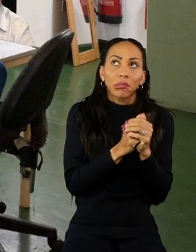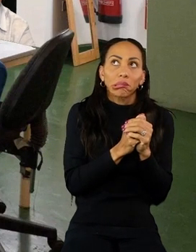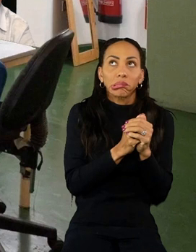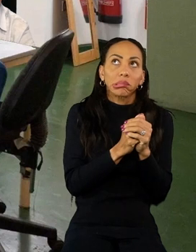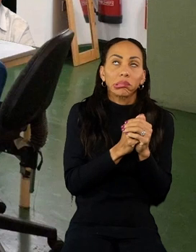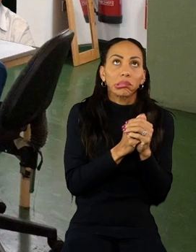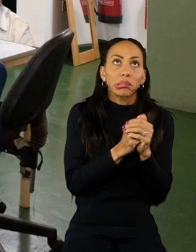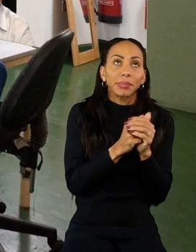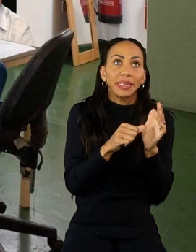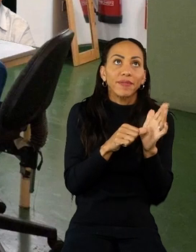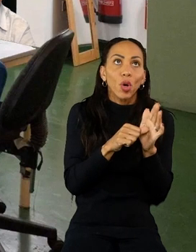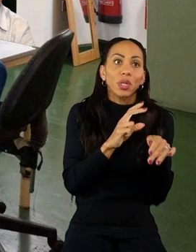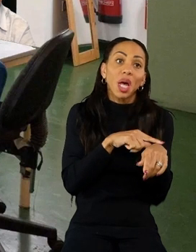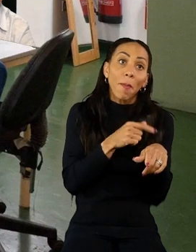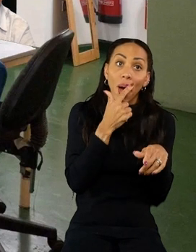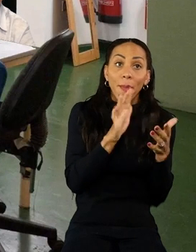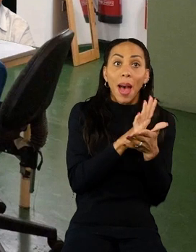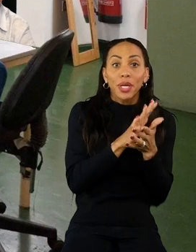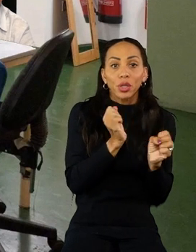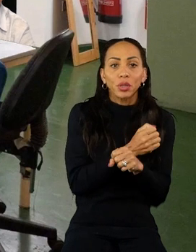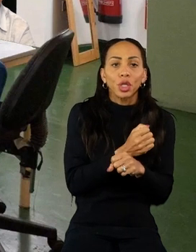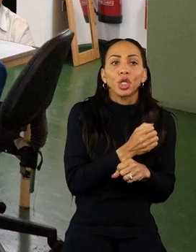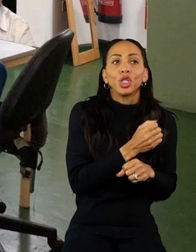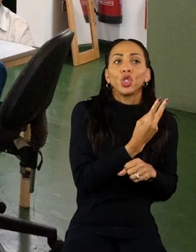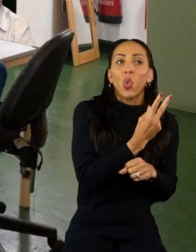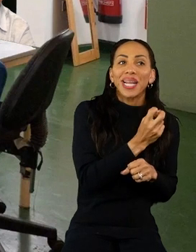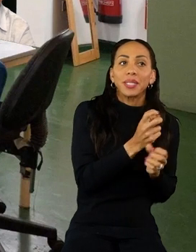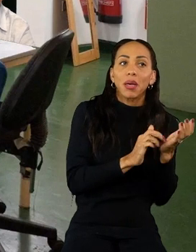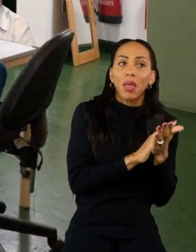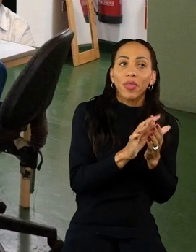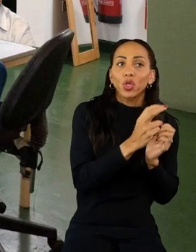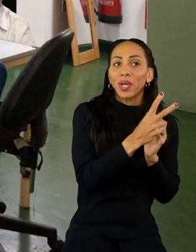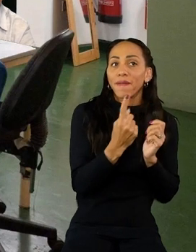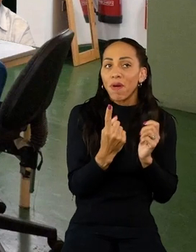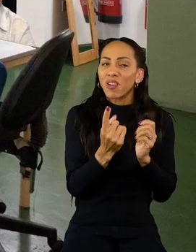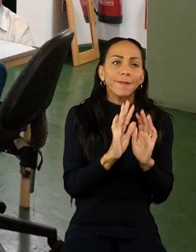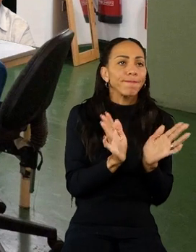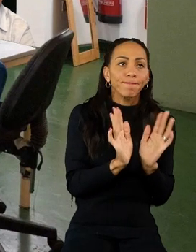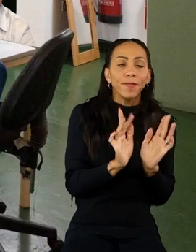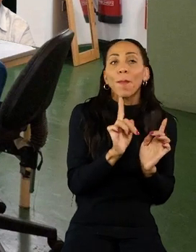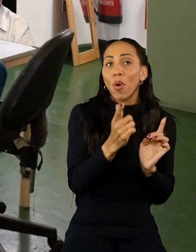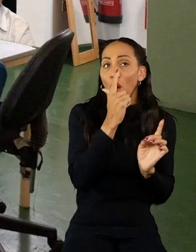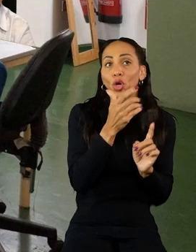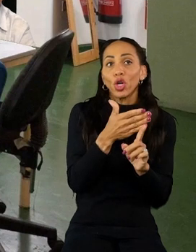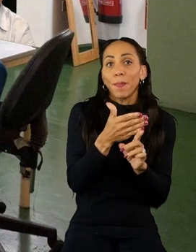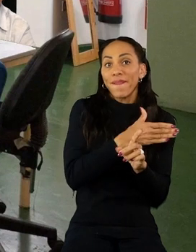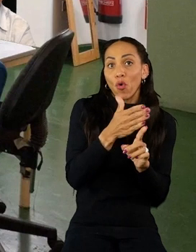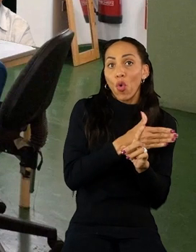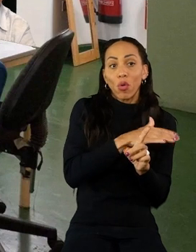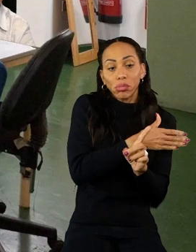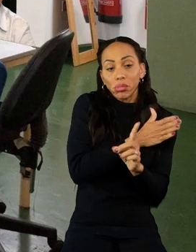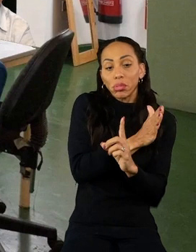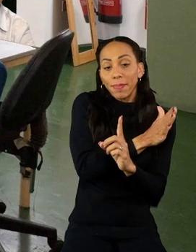But if we could try and get something in, and that's literally that does become quite tight in terms of timing. But I'm happy to do something.